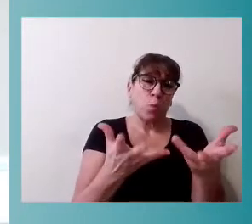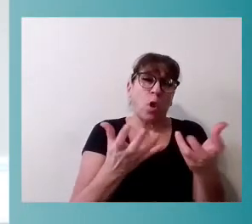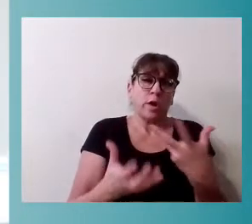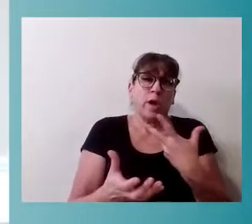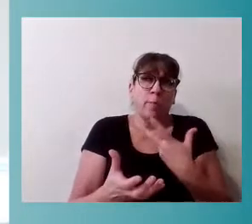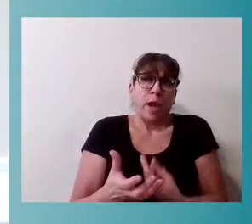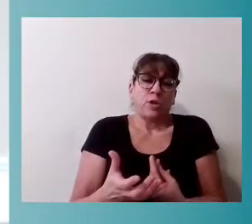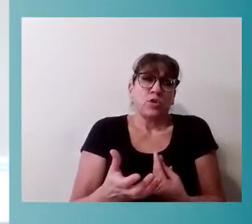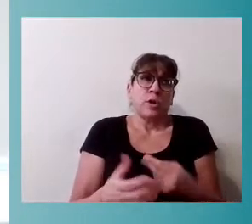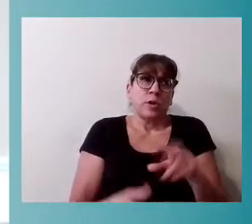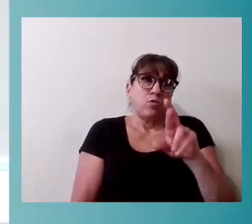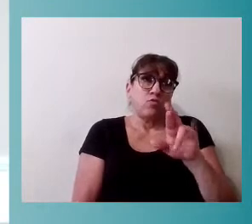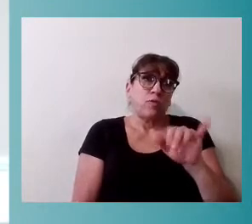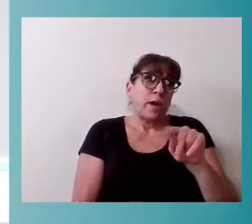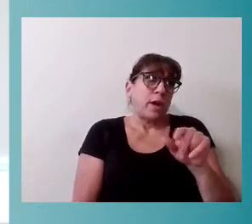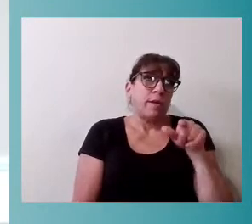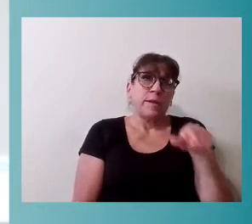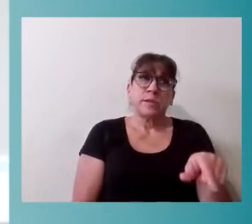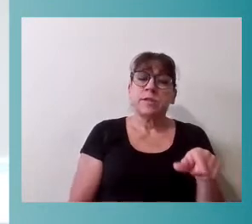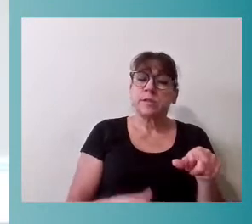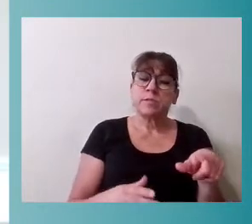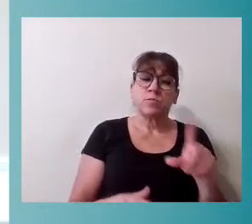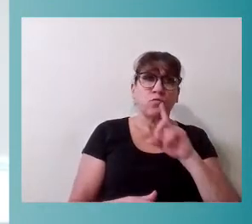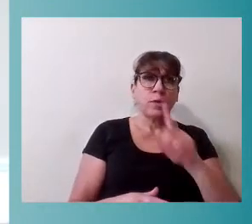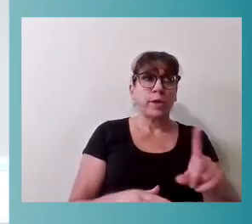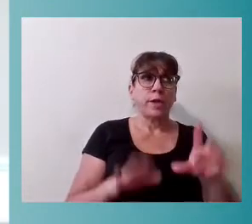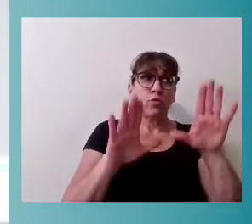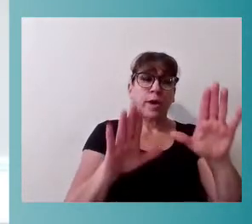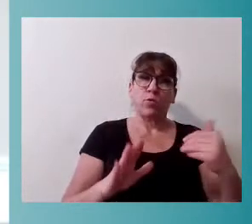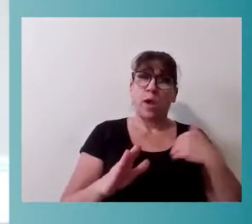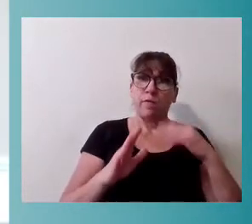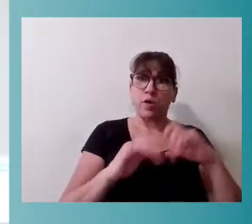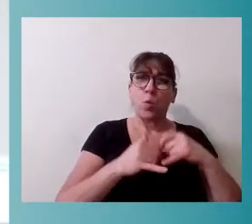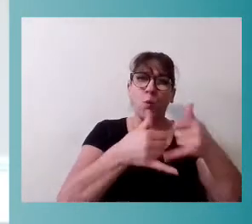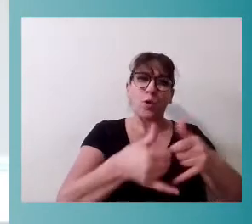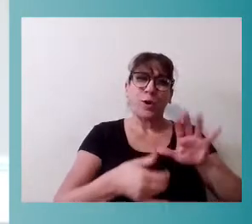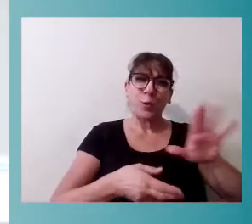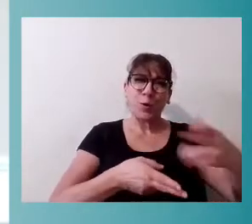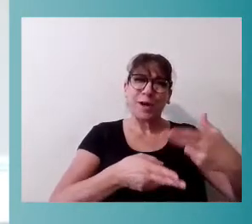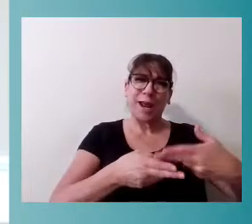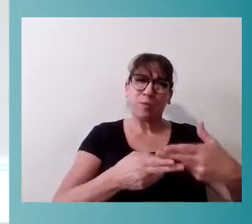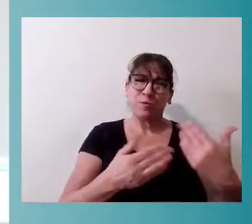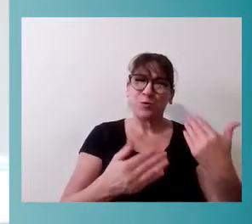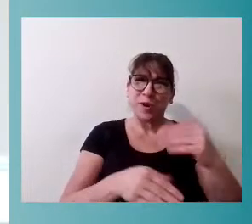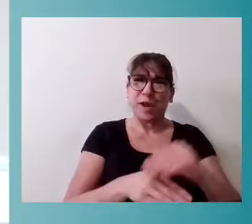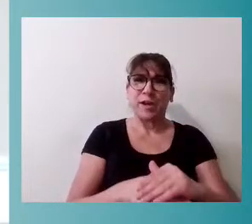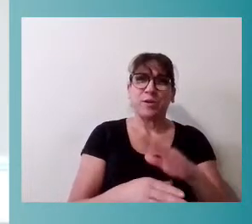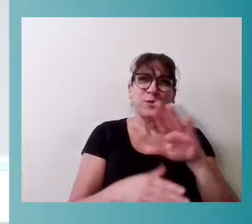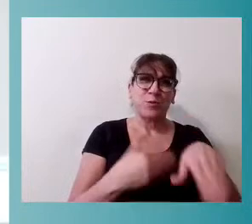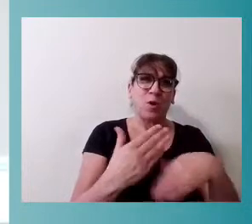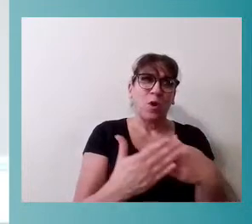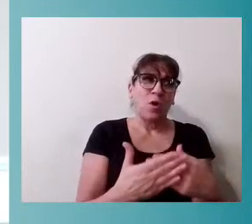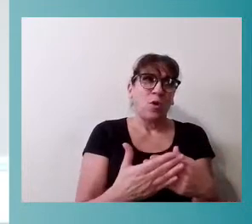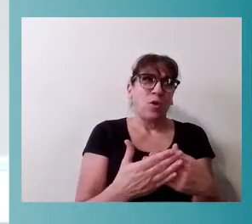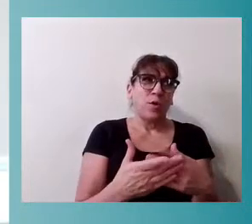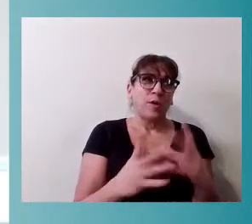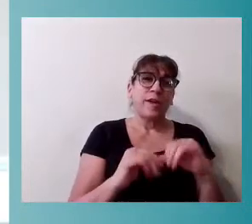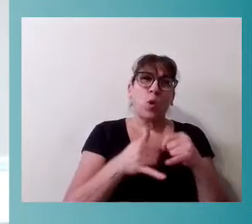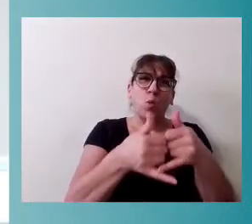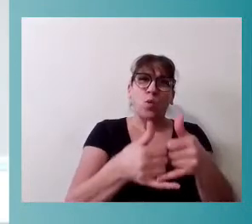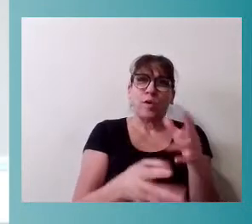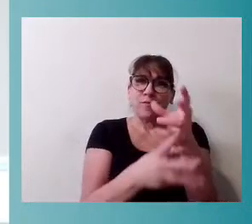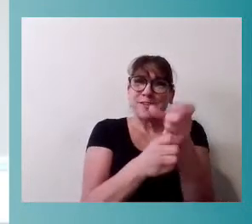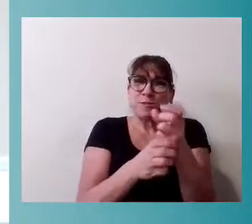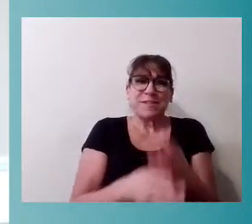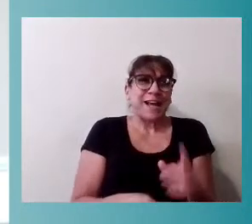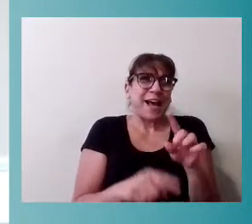And Rita, this is really great to have an award in your name tonight. And to all the award recipients, I can't wait to